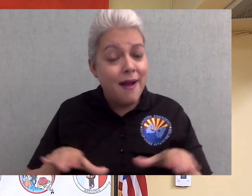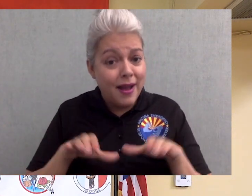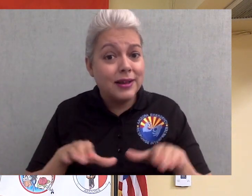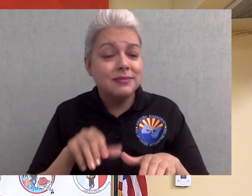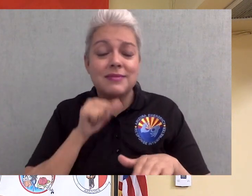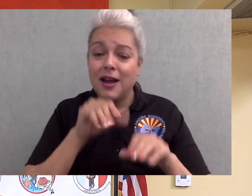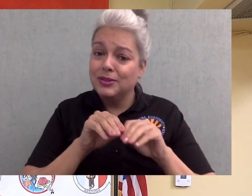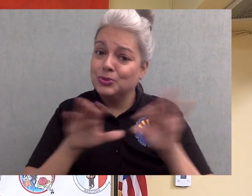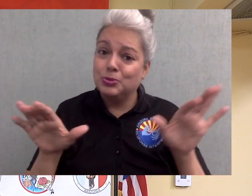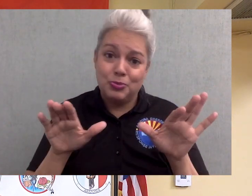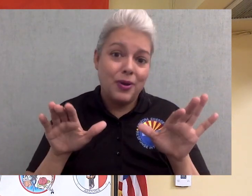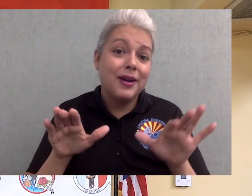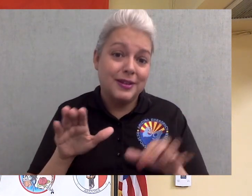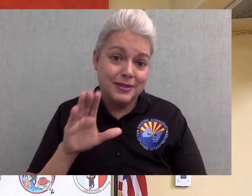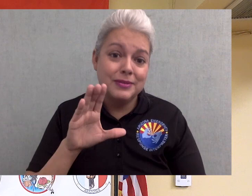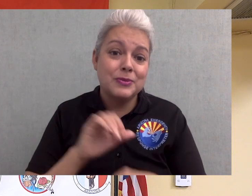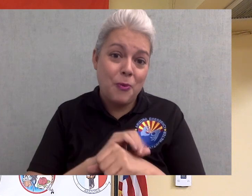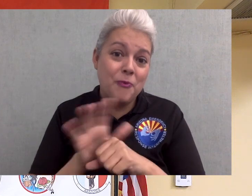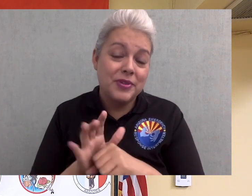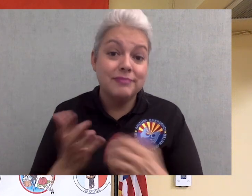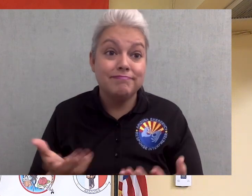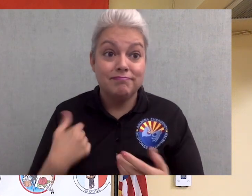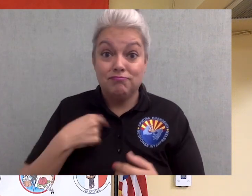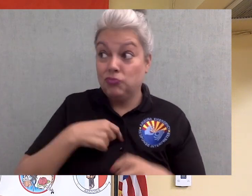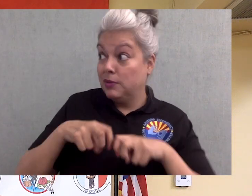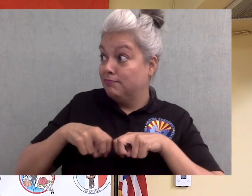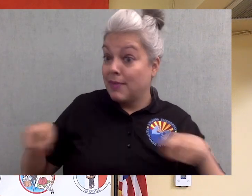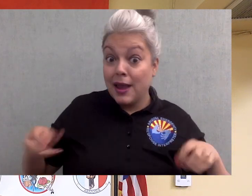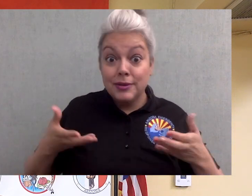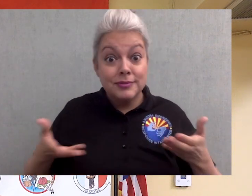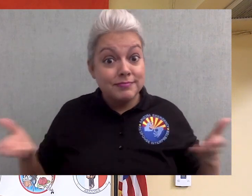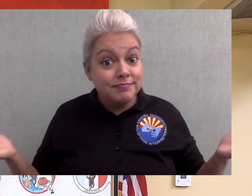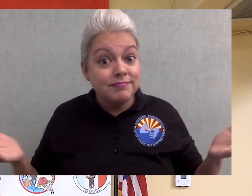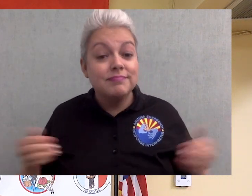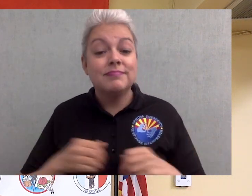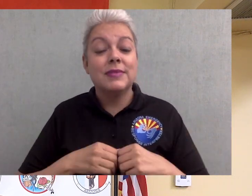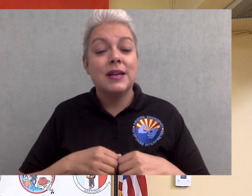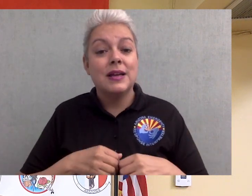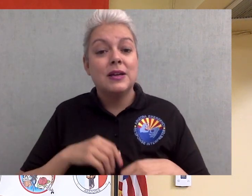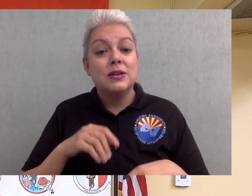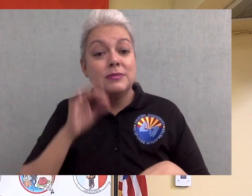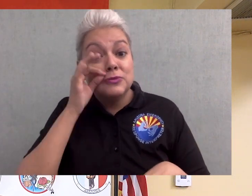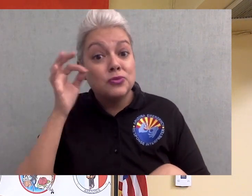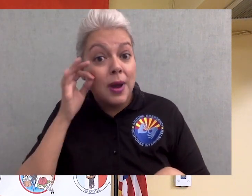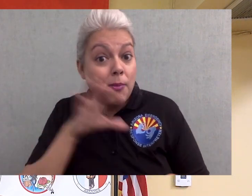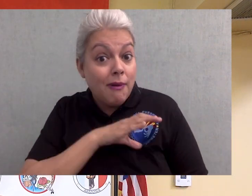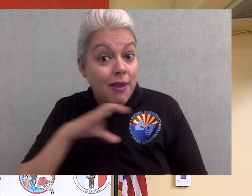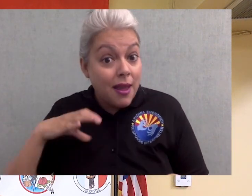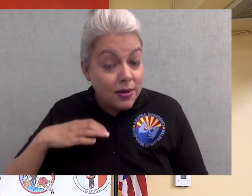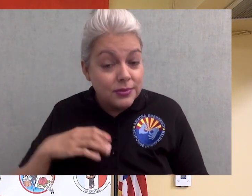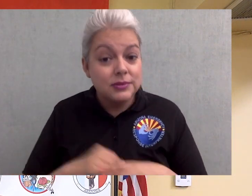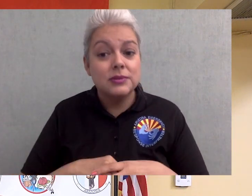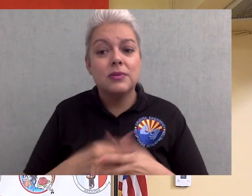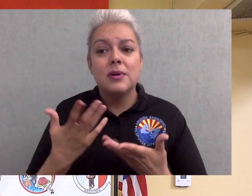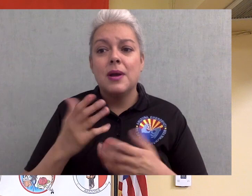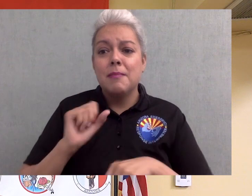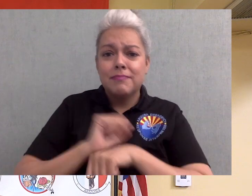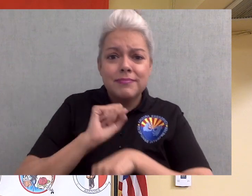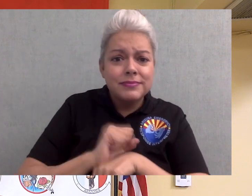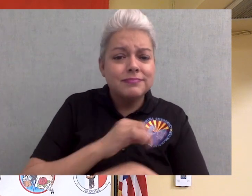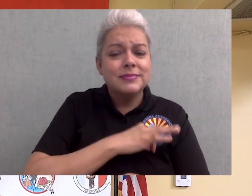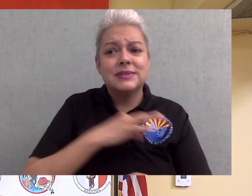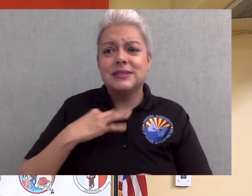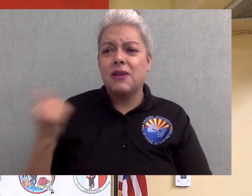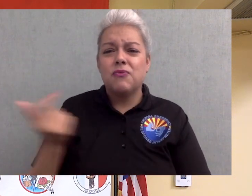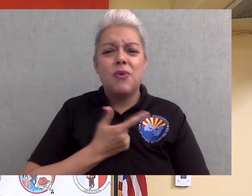not spread COVID. So we as a panel and as tribal council and all our employees and workers here ask you to